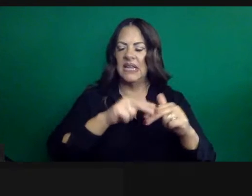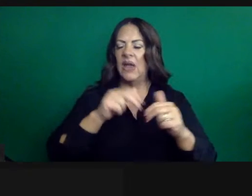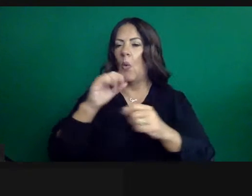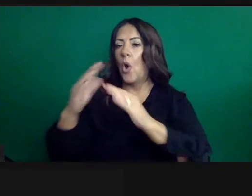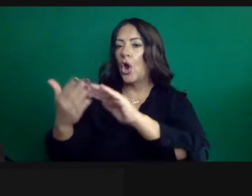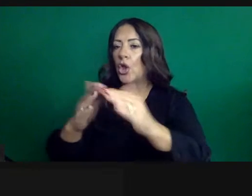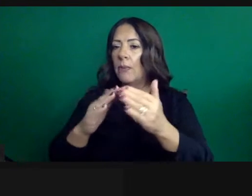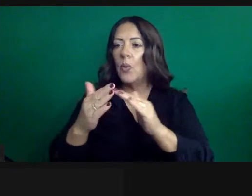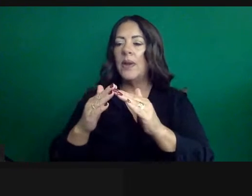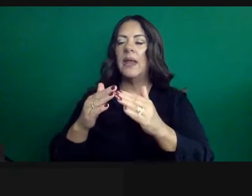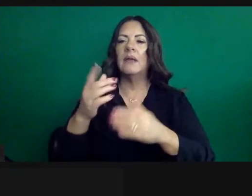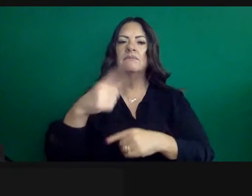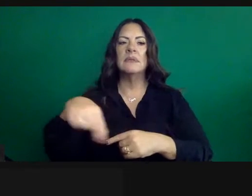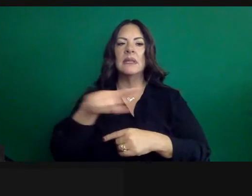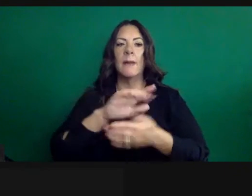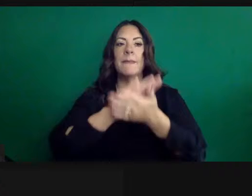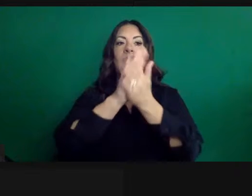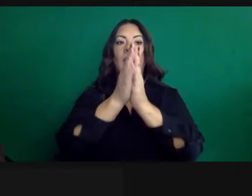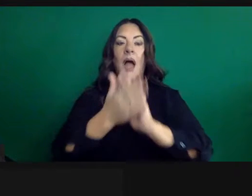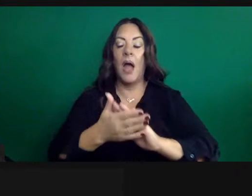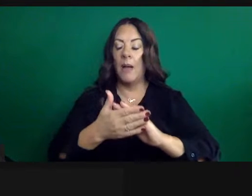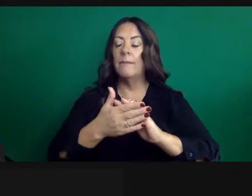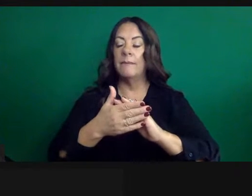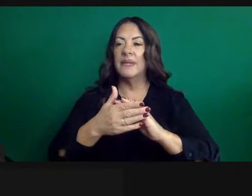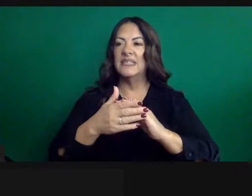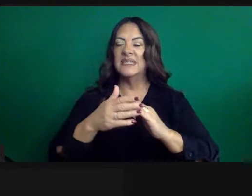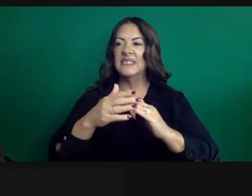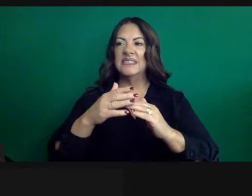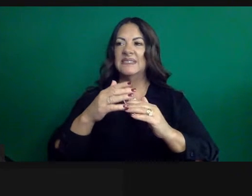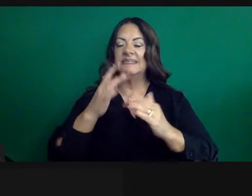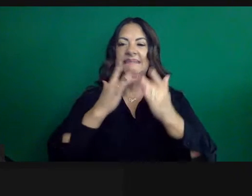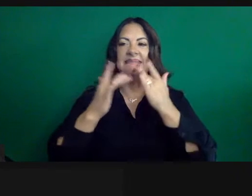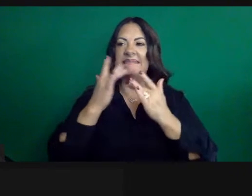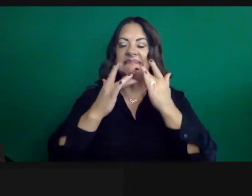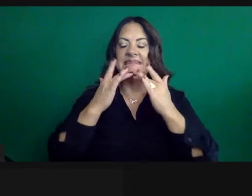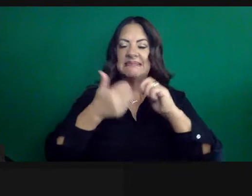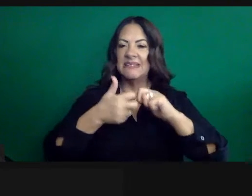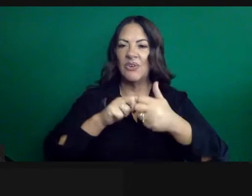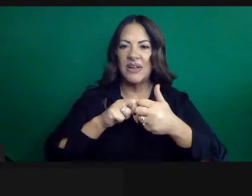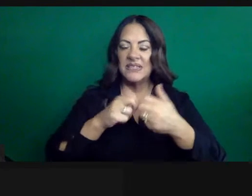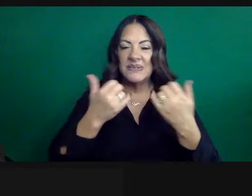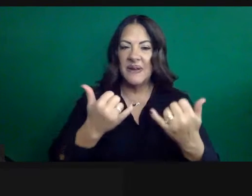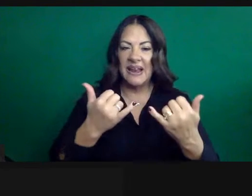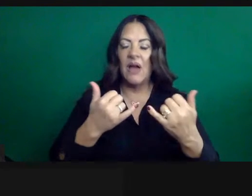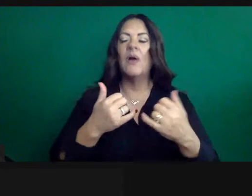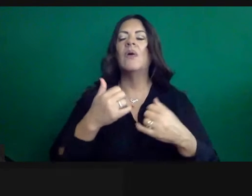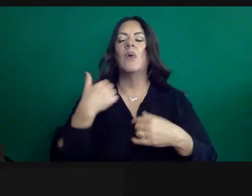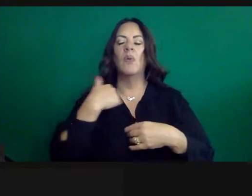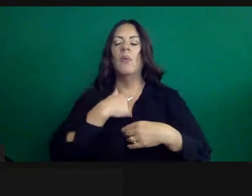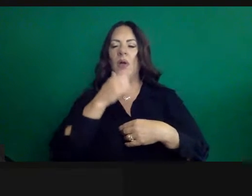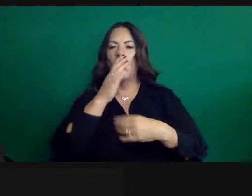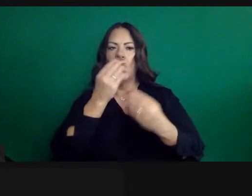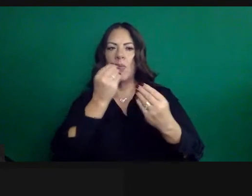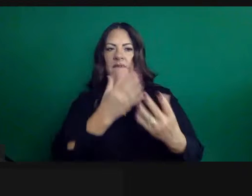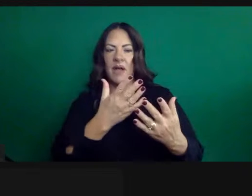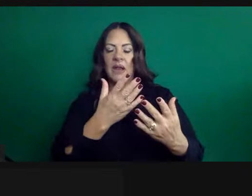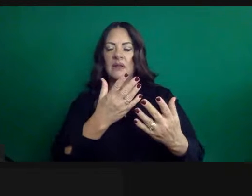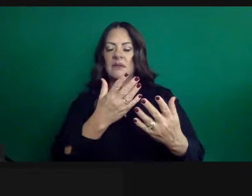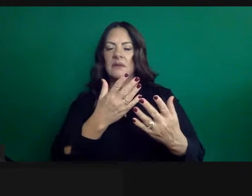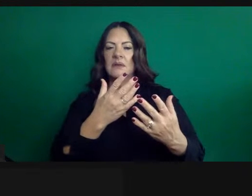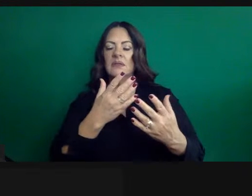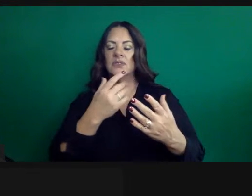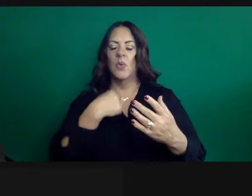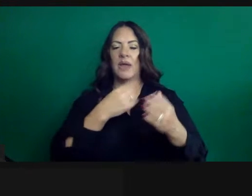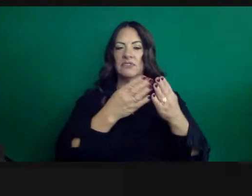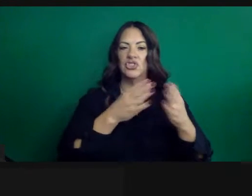community crosses into crisis care, that we work through contingent care into crisis care. And